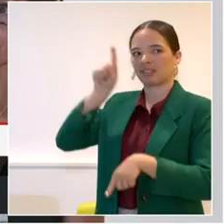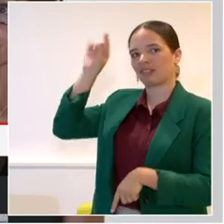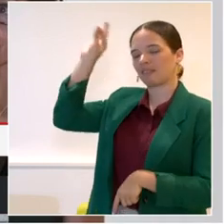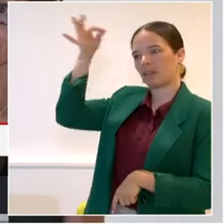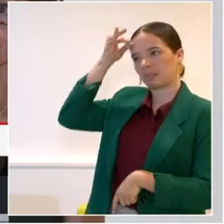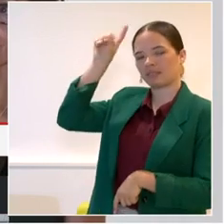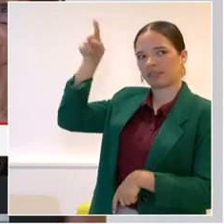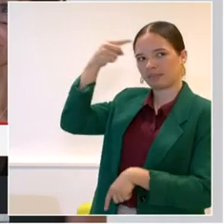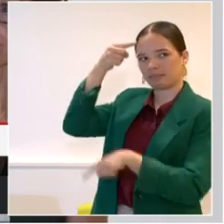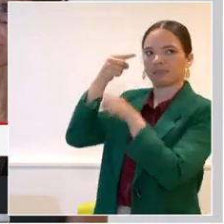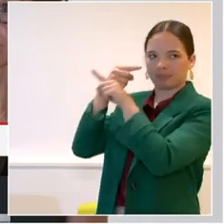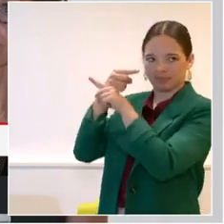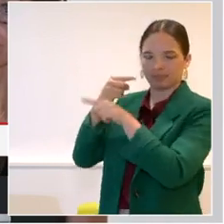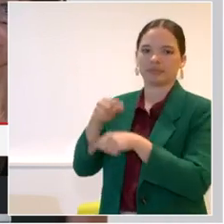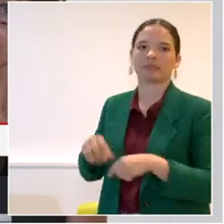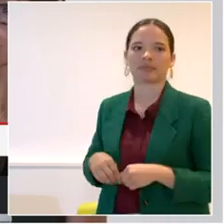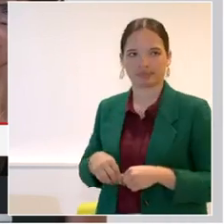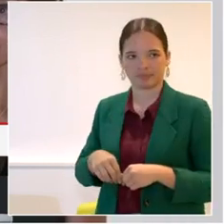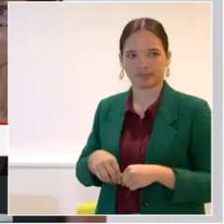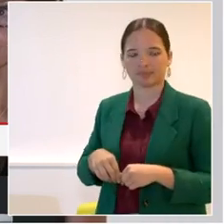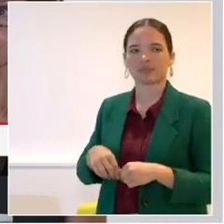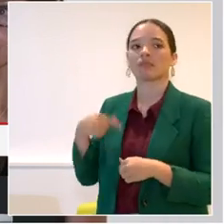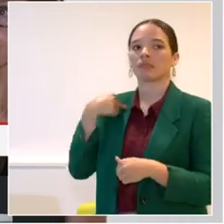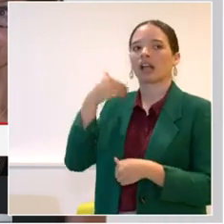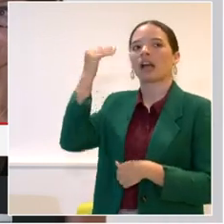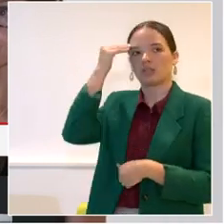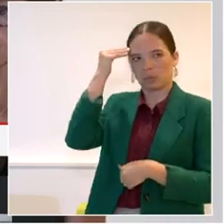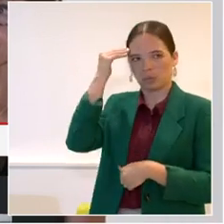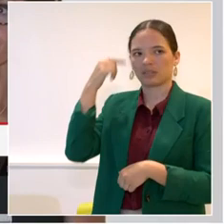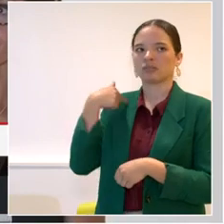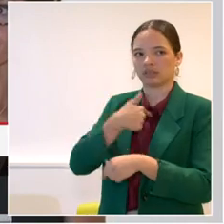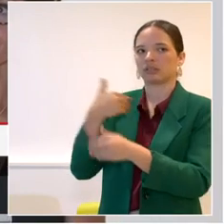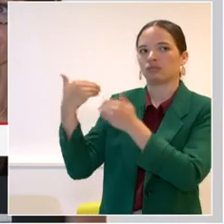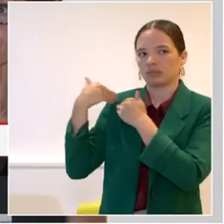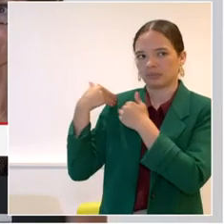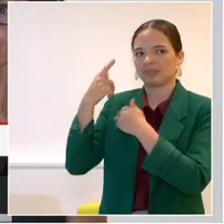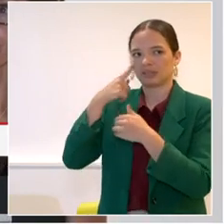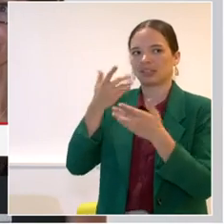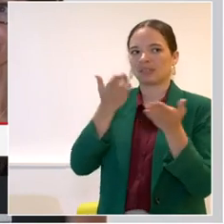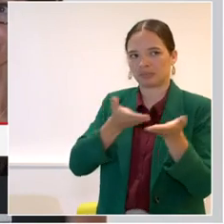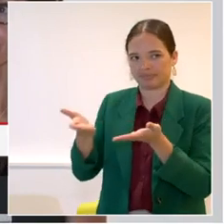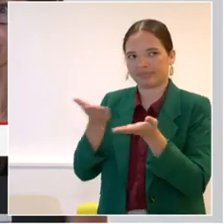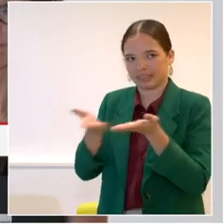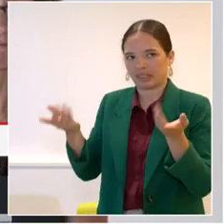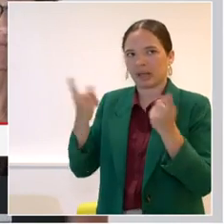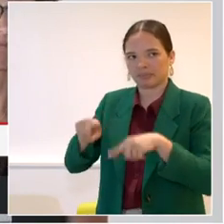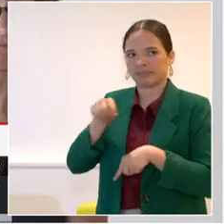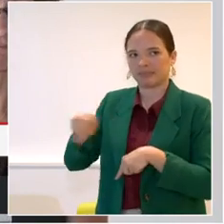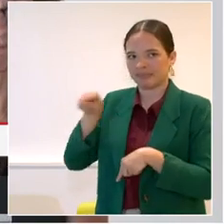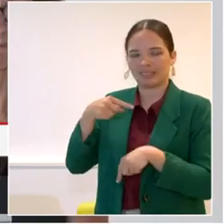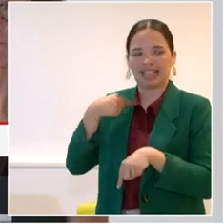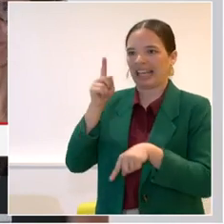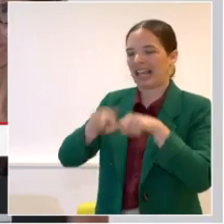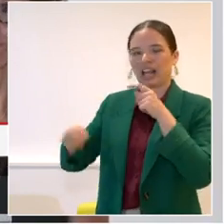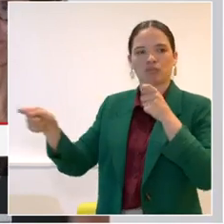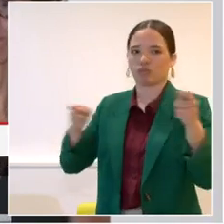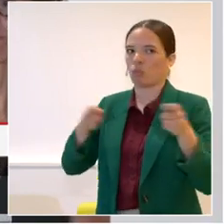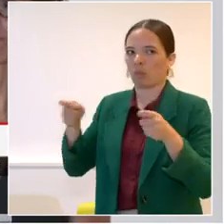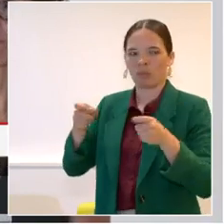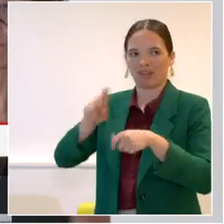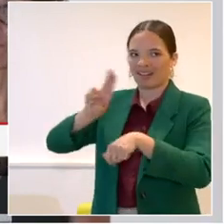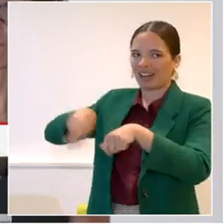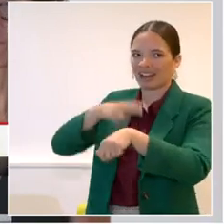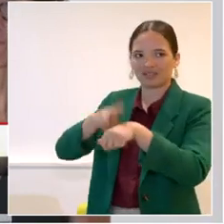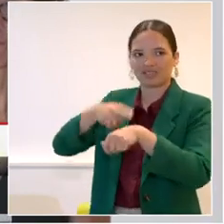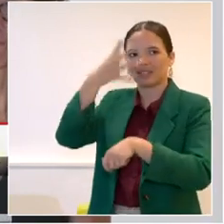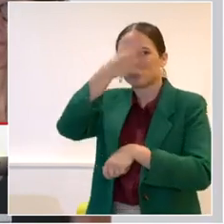know, I'm responsible for a lot of things as mayor, but I don't have any control over national immigration policy. And